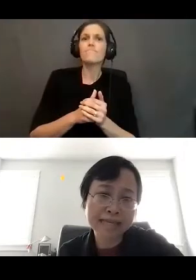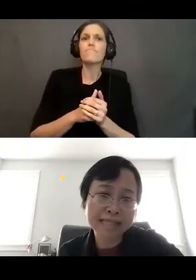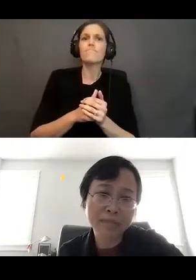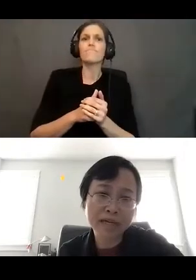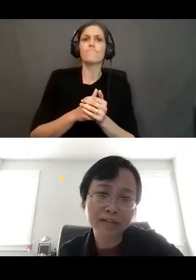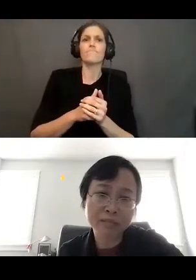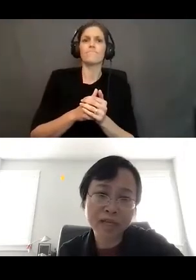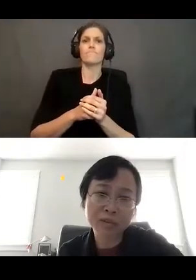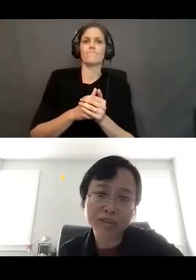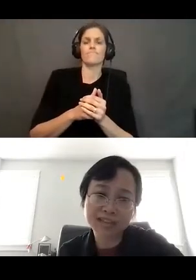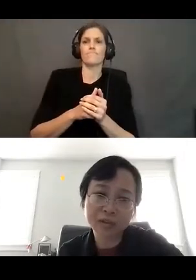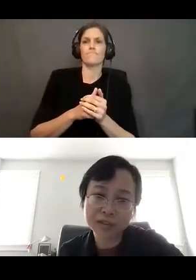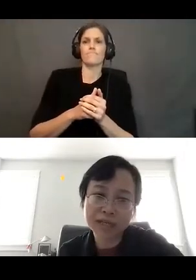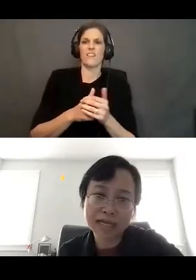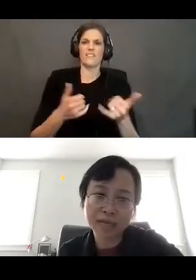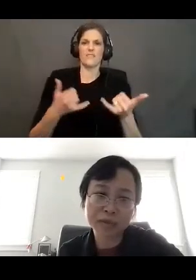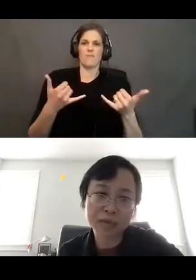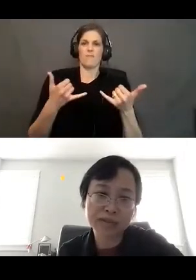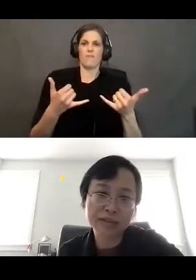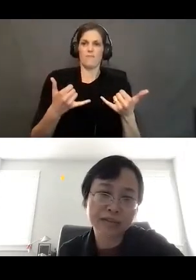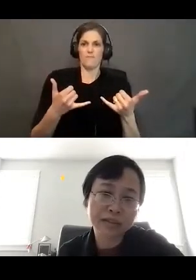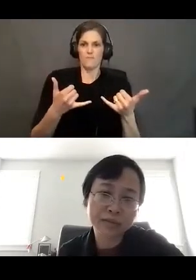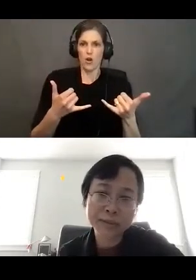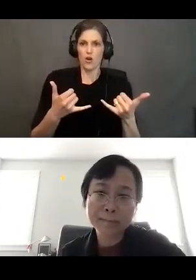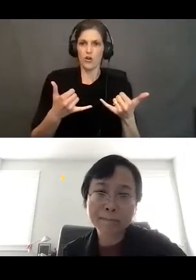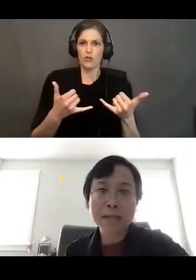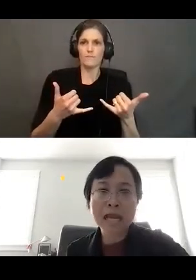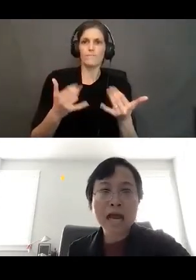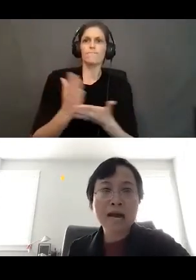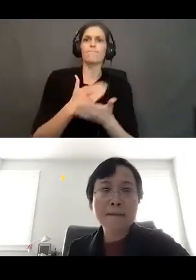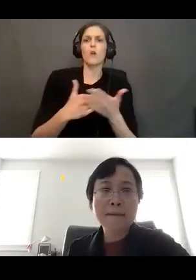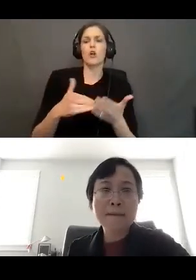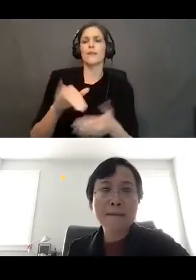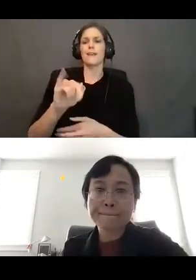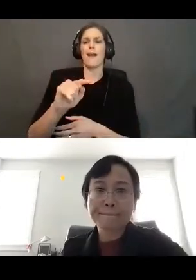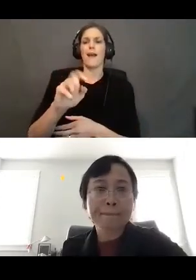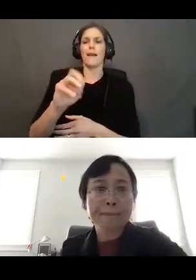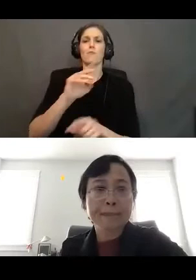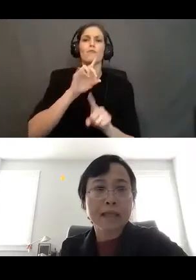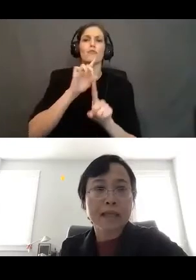modern aspect of measurement that's called item response theory.